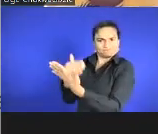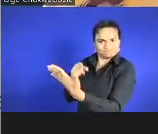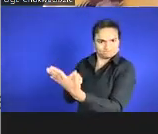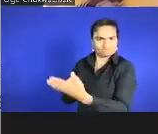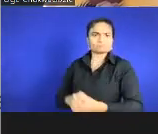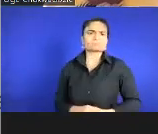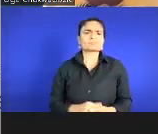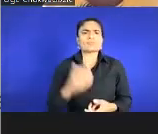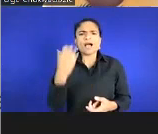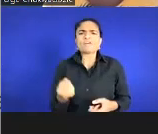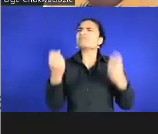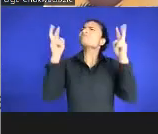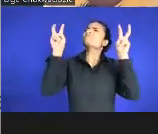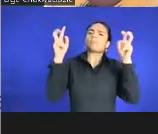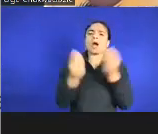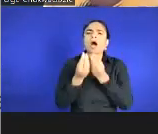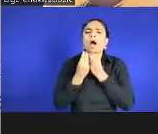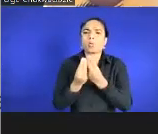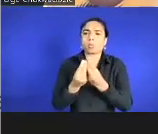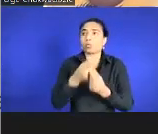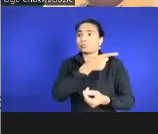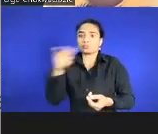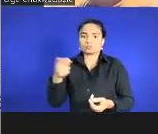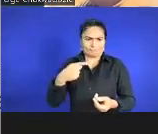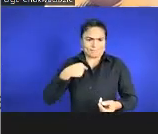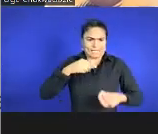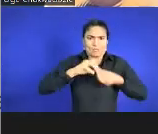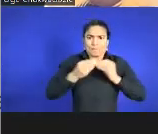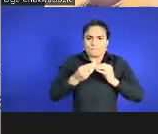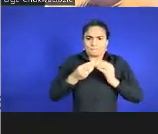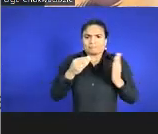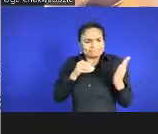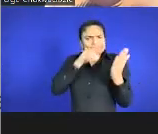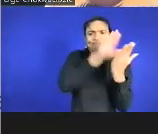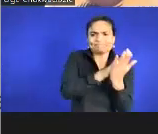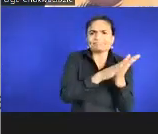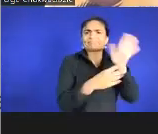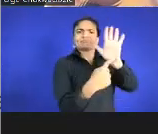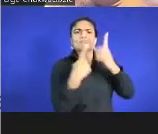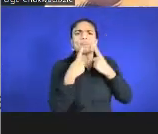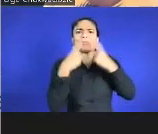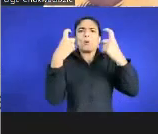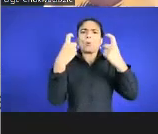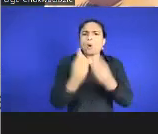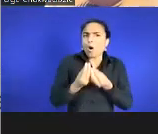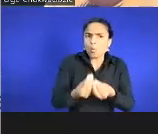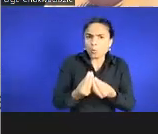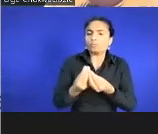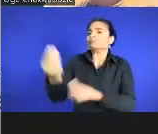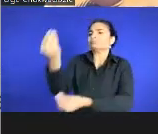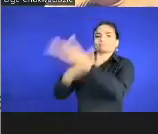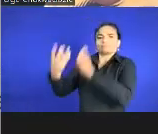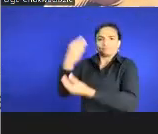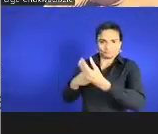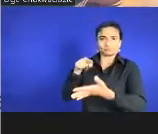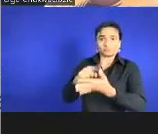leader being involved. That commitment is important because it has to do a lot with resources, with funding,